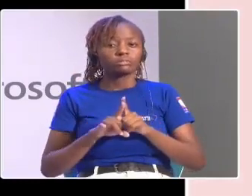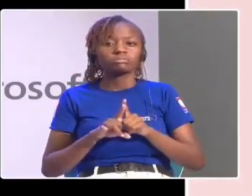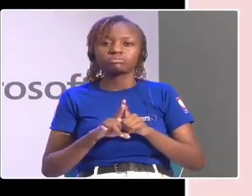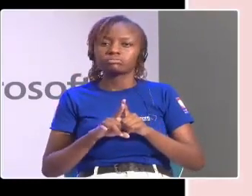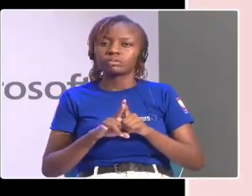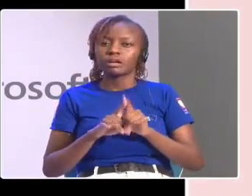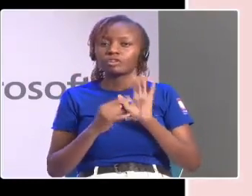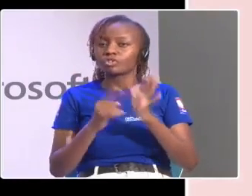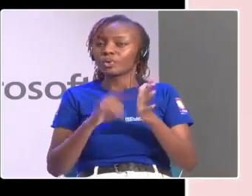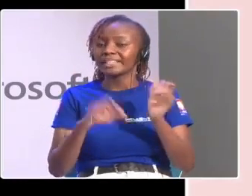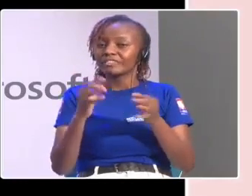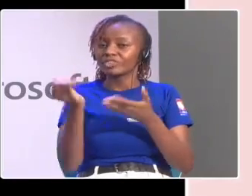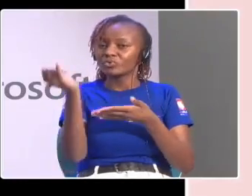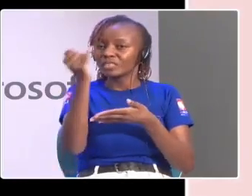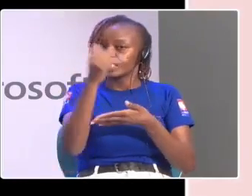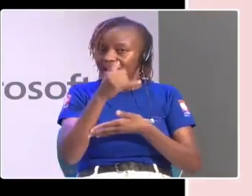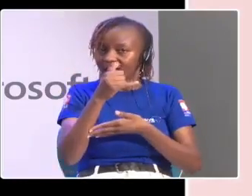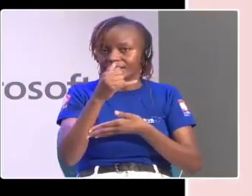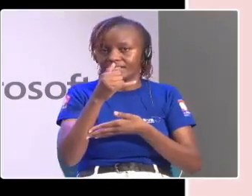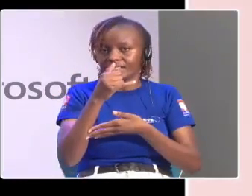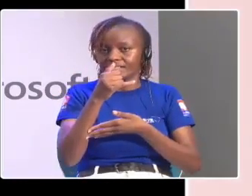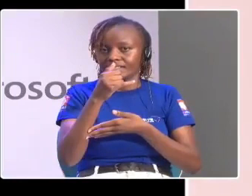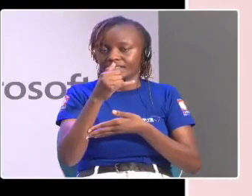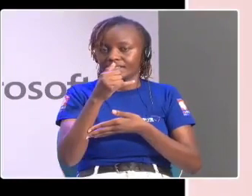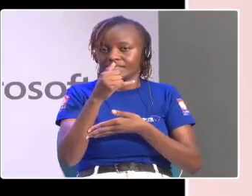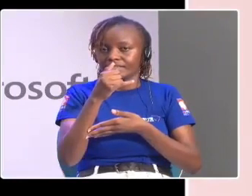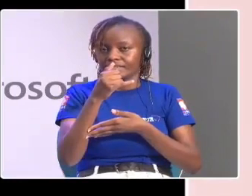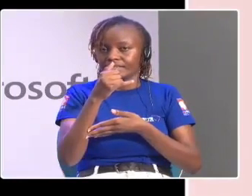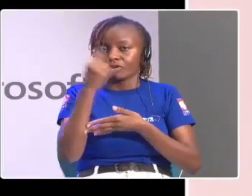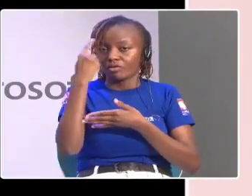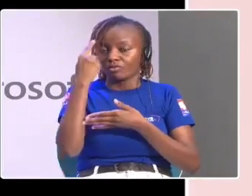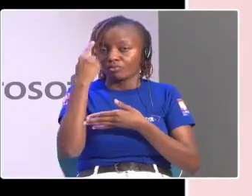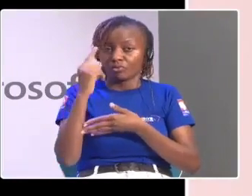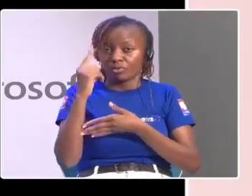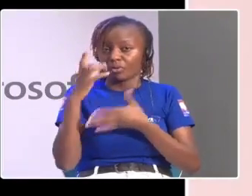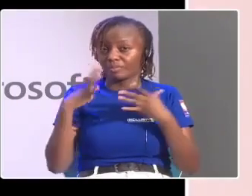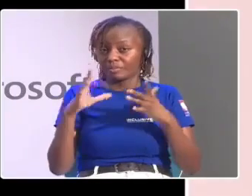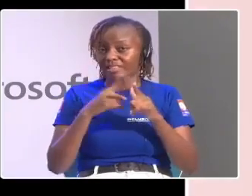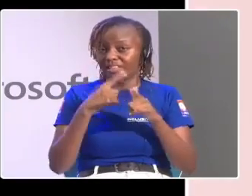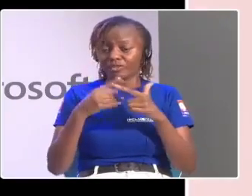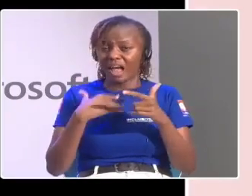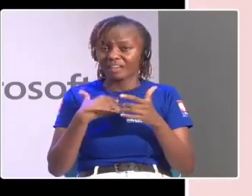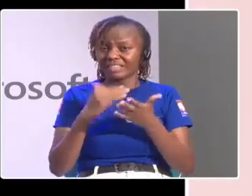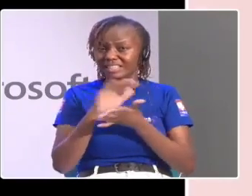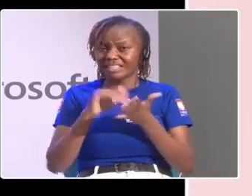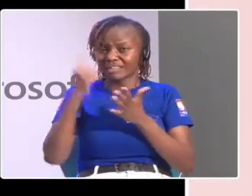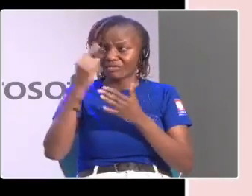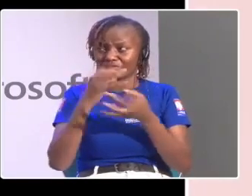expression: if you design for the edges, you get the center for free. So what we just need to do is redefine what those